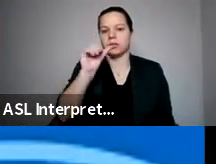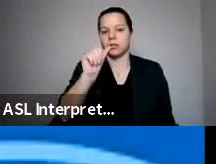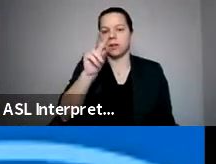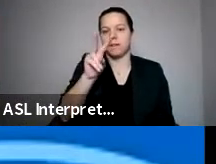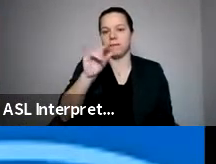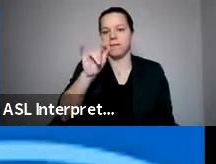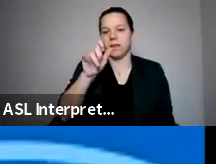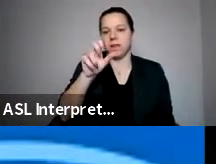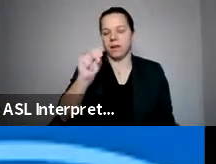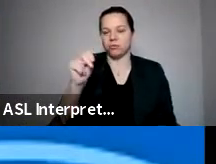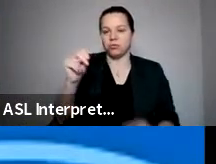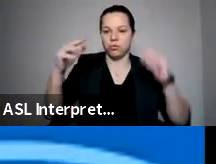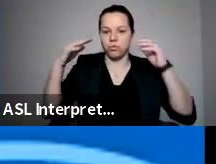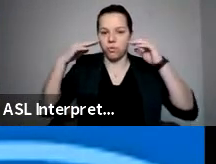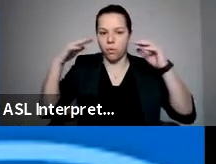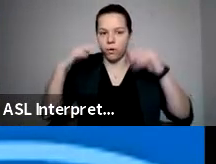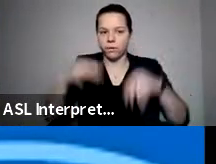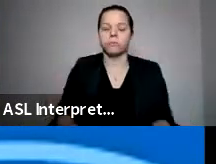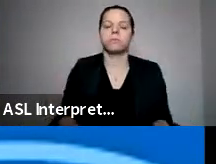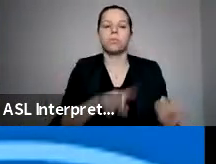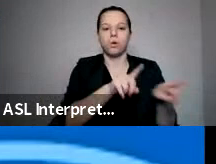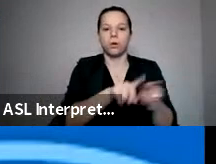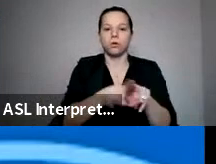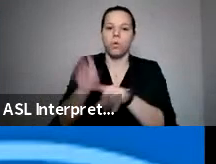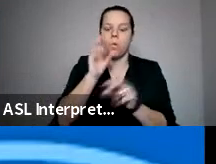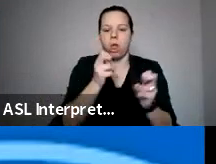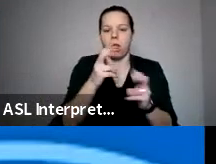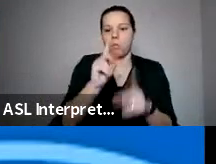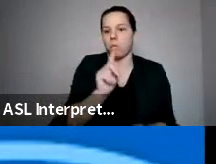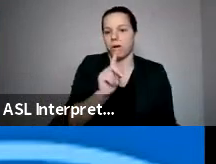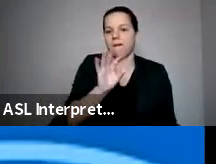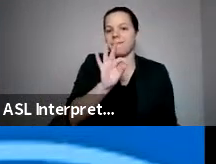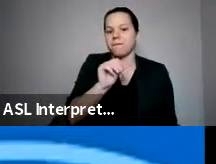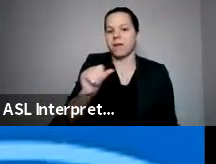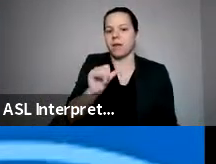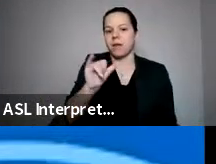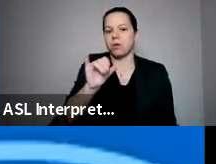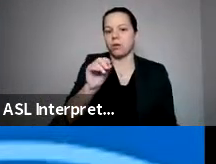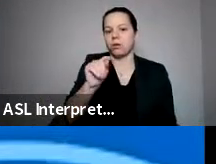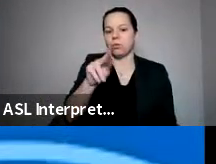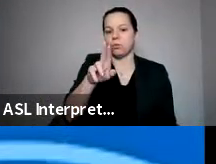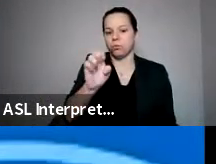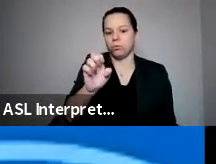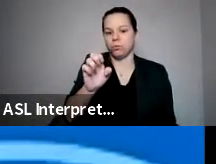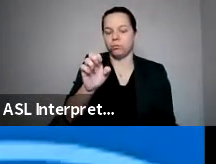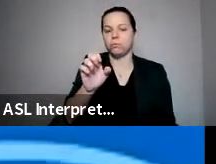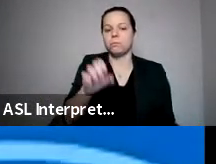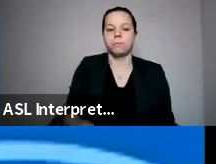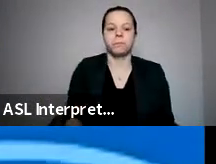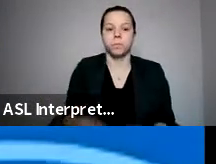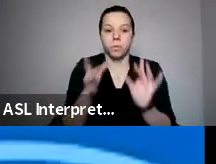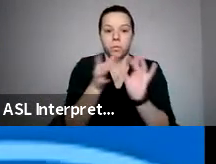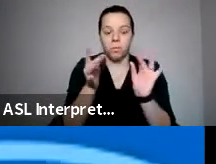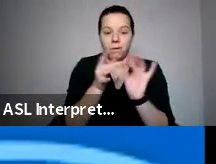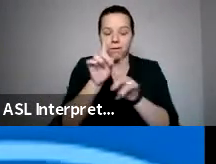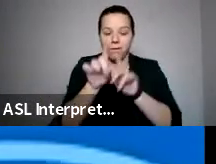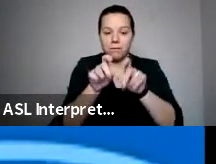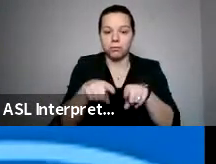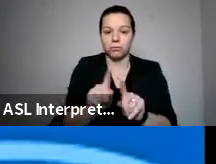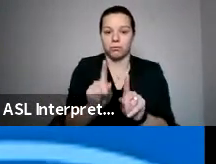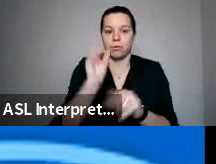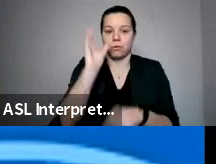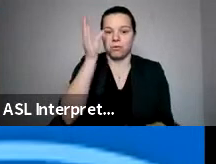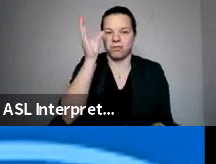faa.gov/go/aviation-noise, as well as on FAA's YouTube channel. Questions and comments made during this webinar on the FAA's